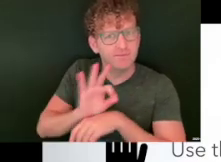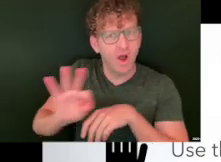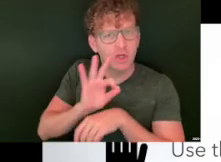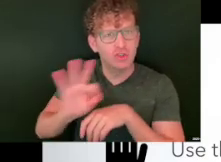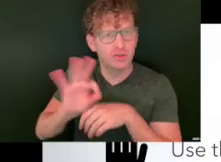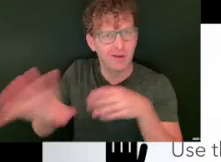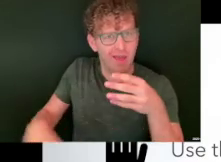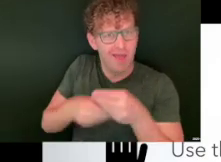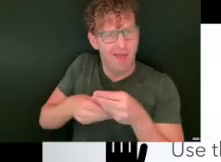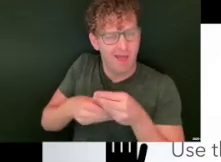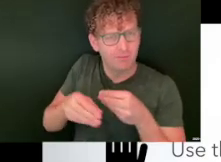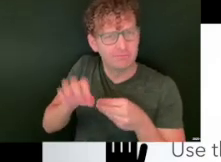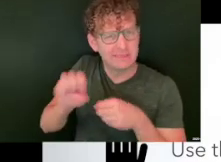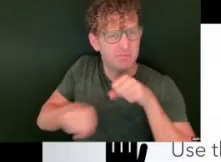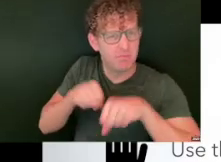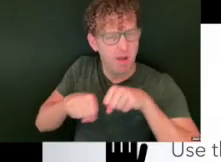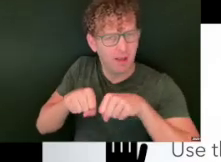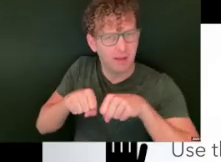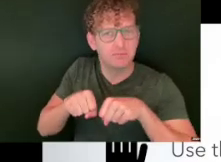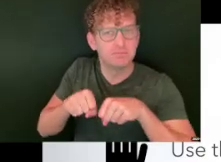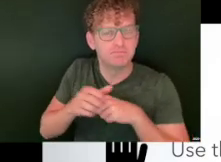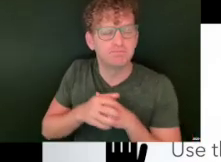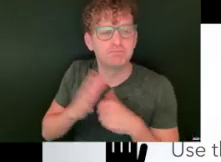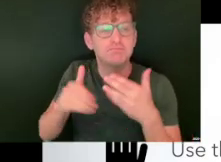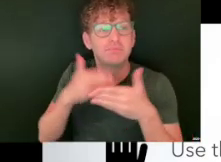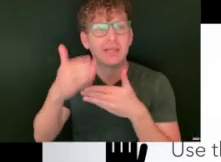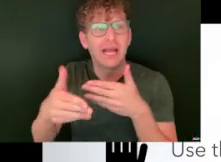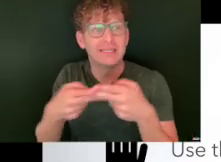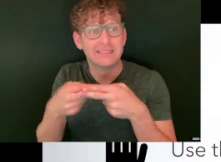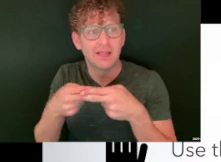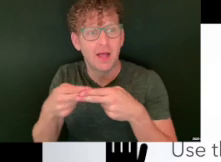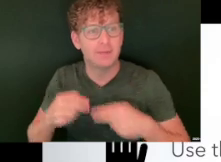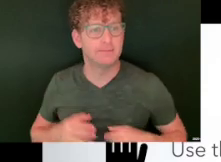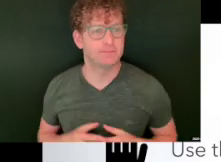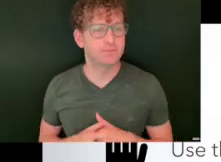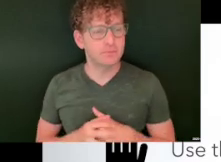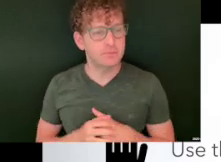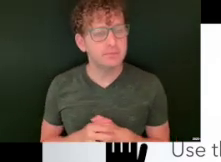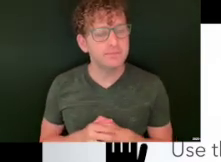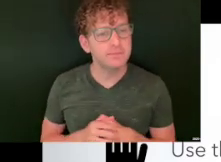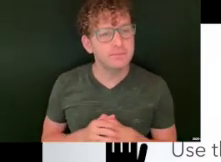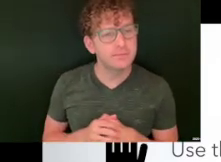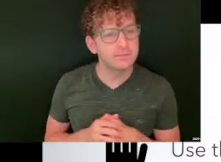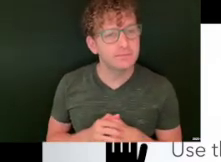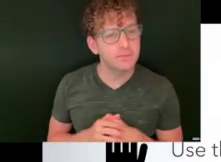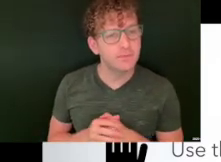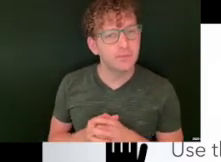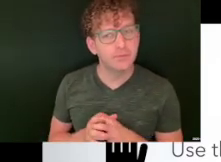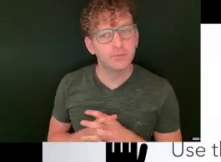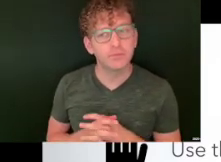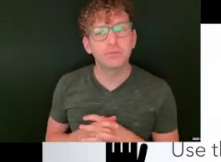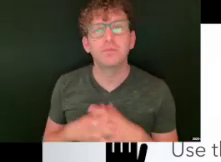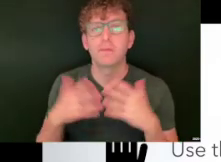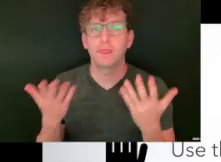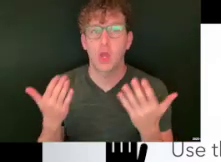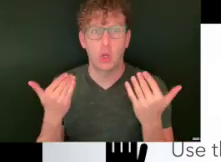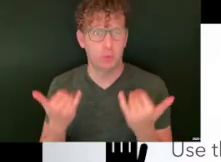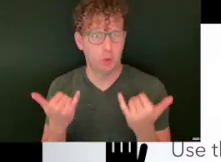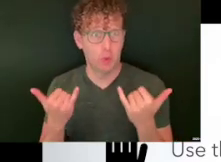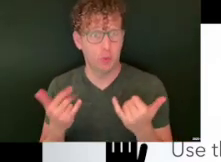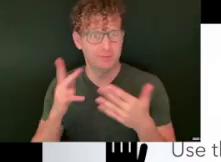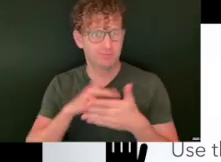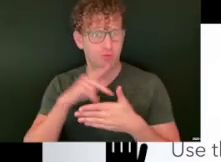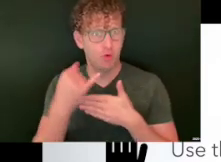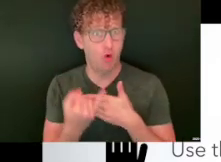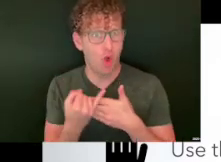comment. And then finally, if you would prefer, you may send your comments and or questions to